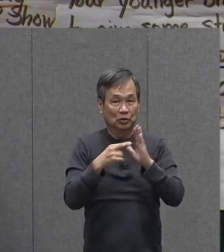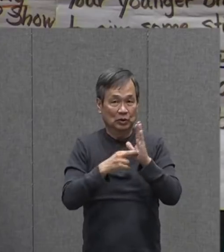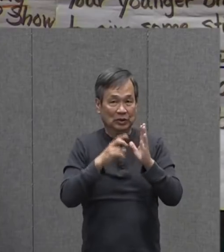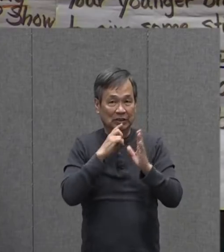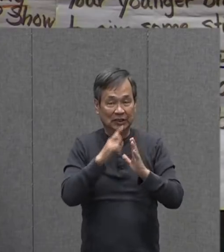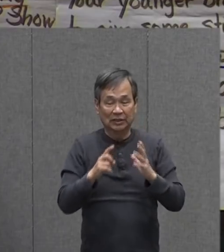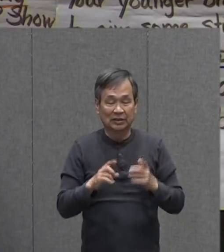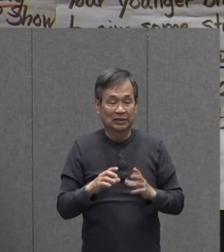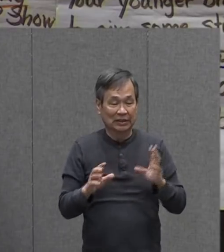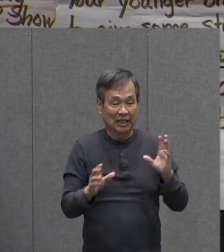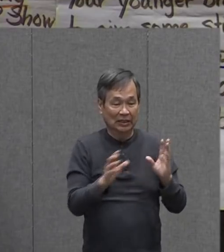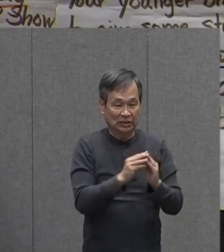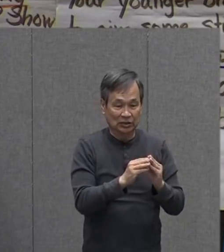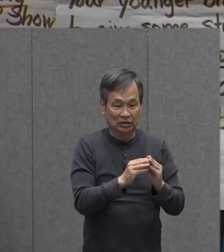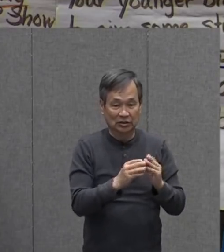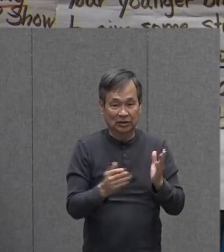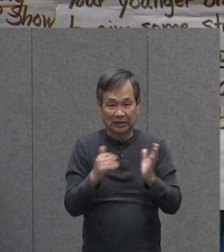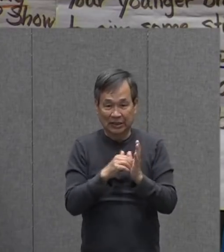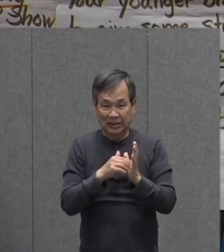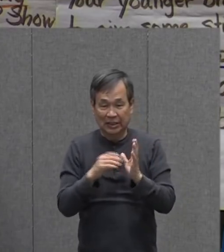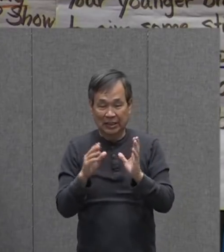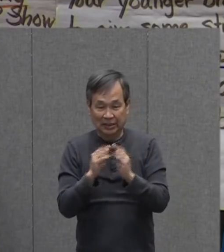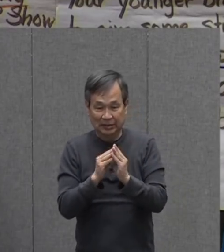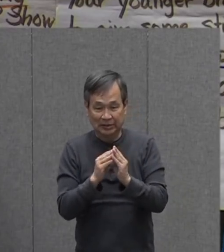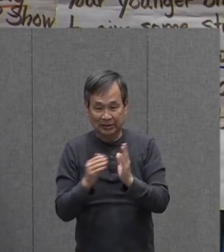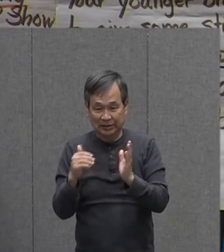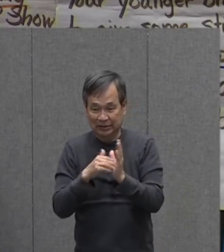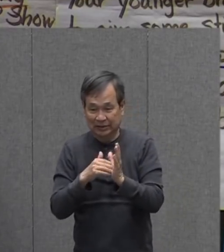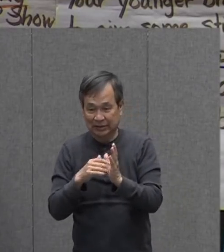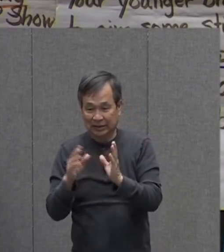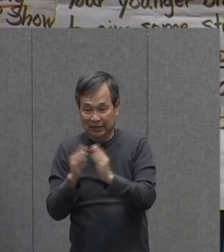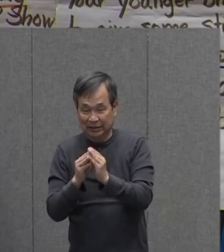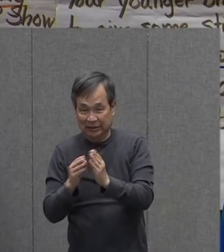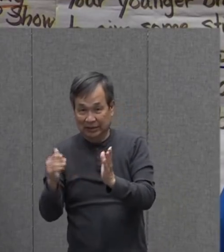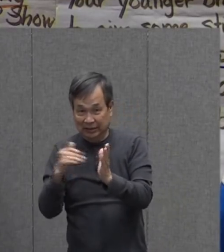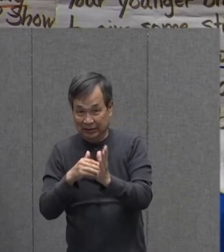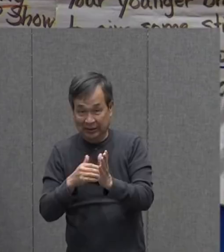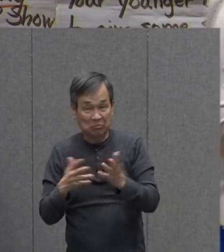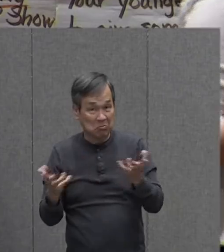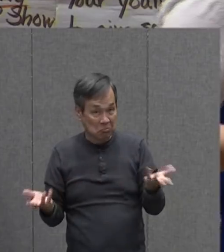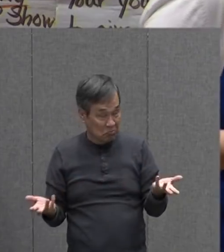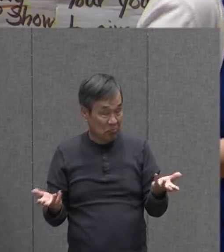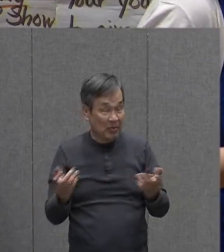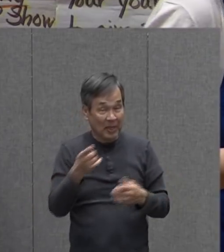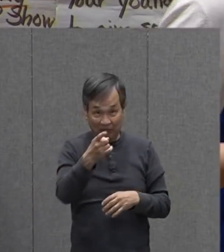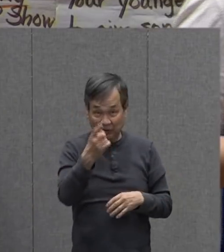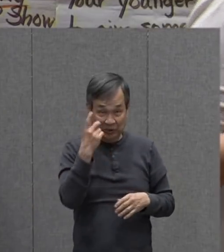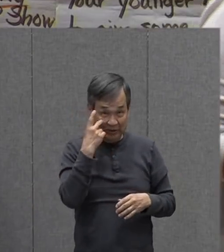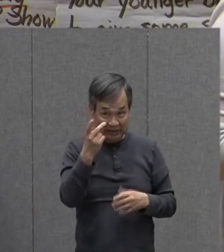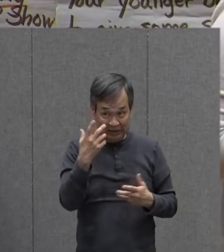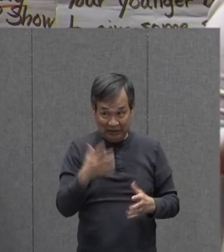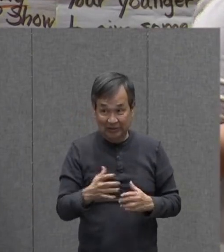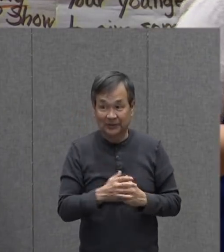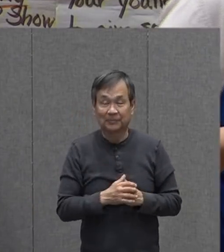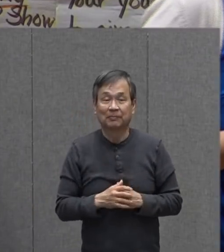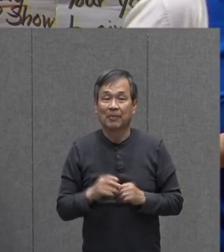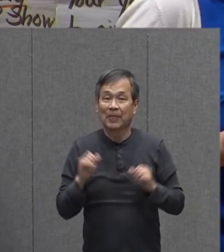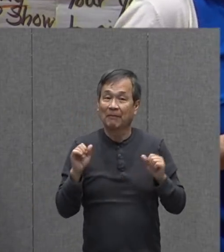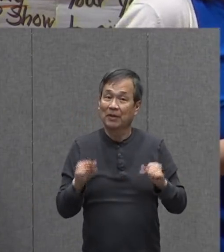game just from that quick peek you might have gotten really fast on that. All right, so we're going to be talking